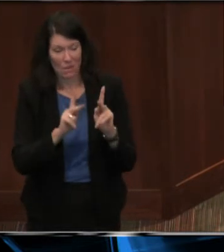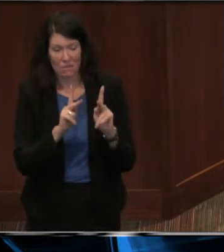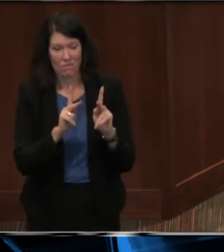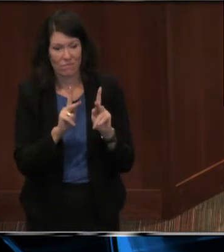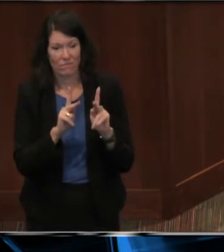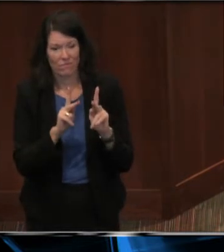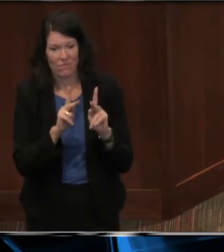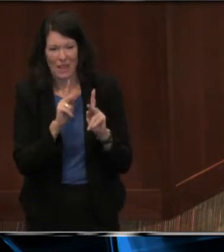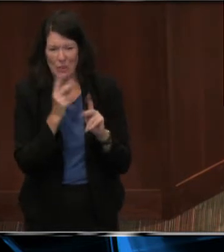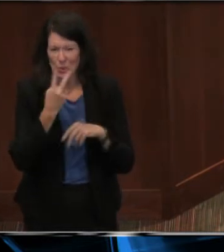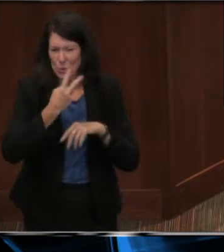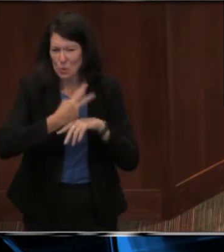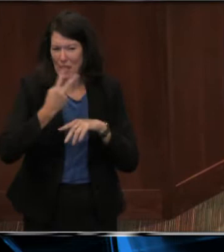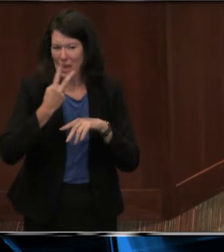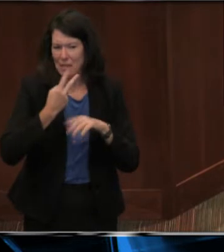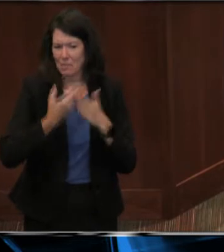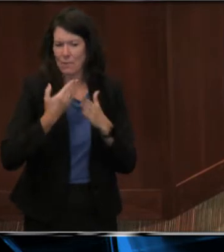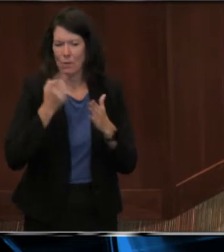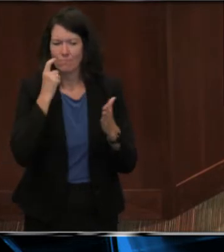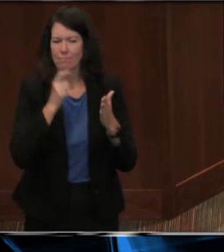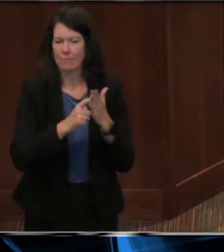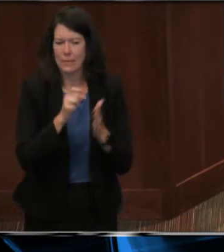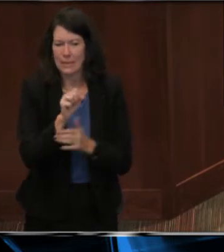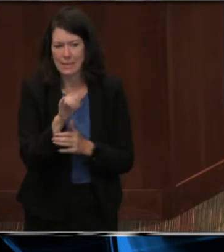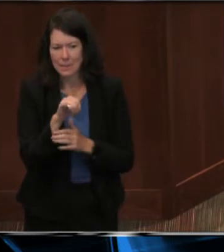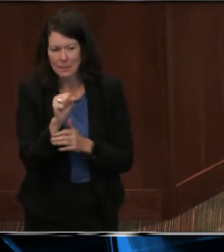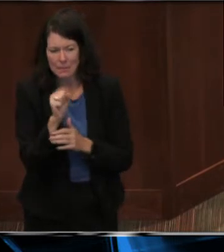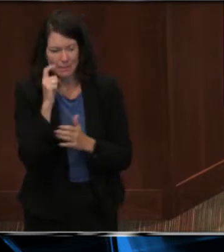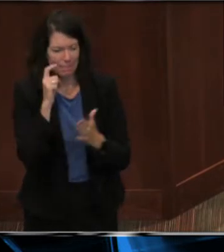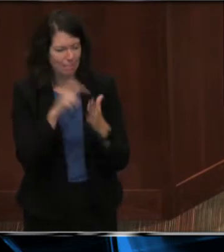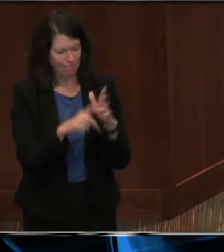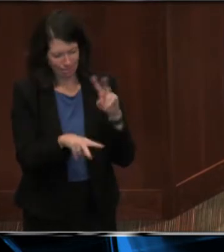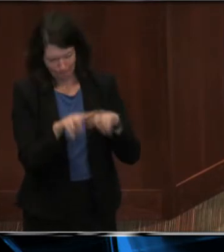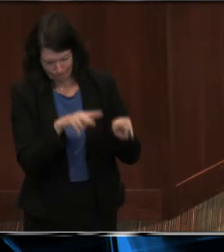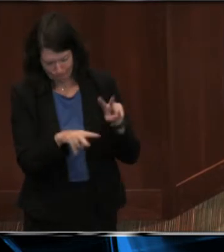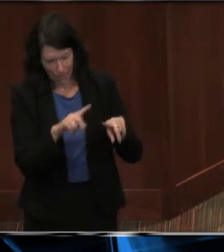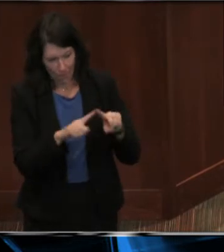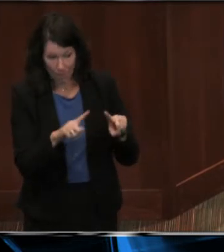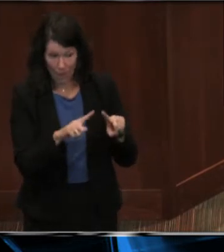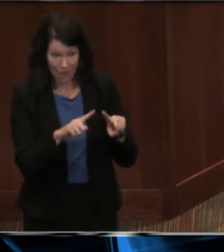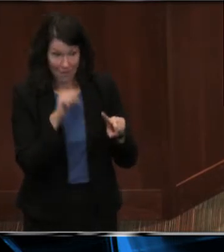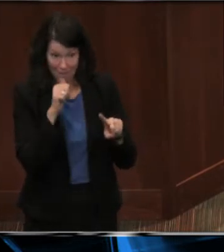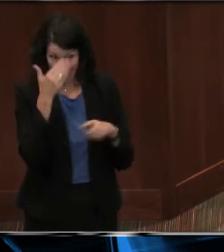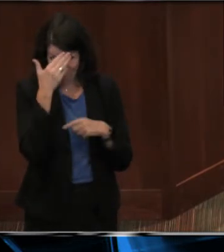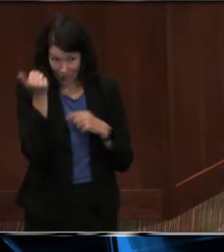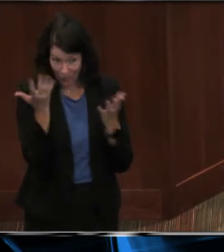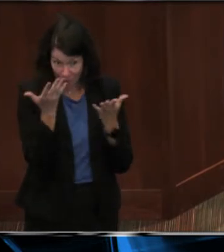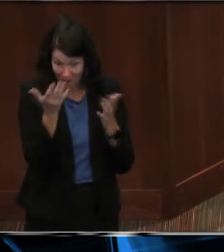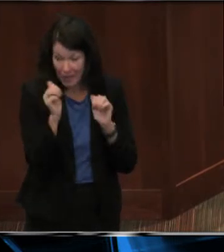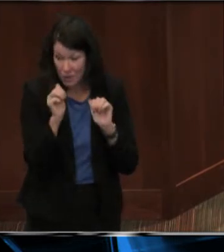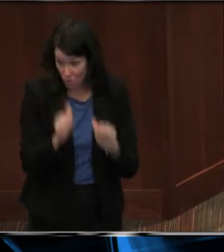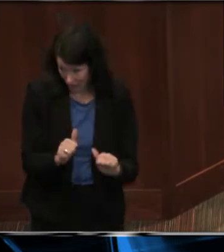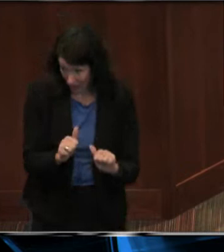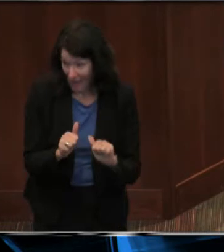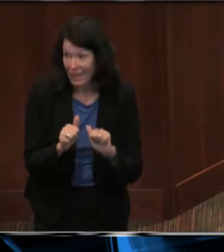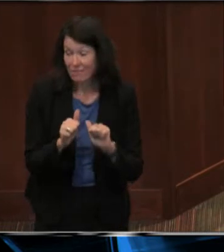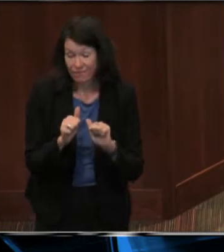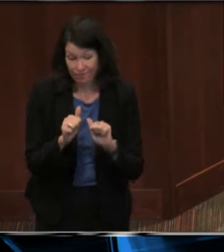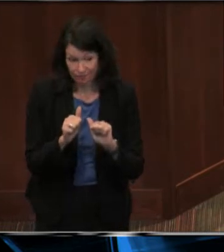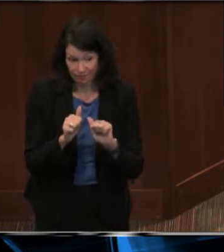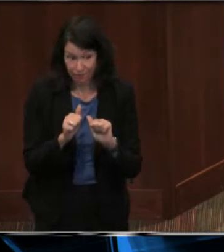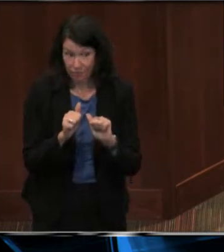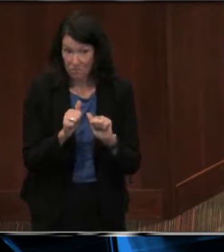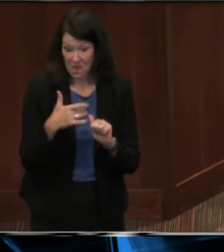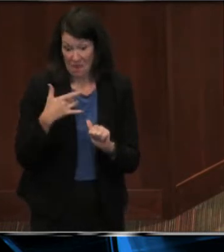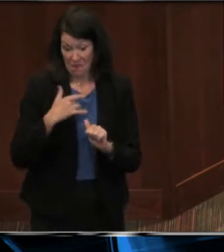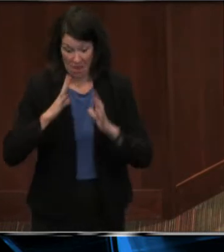it's that 2-day period before we see symptoms that we're able to focus on. But we don't want to lose sight that you can